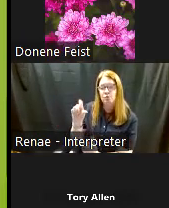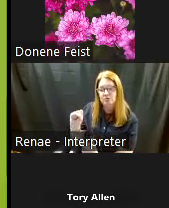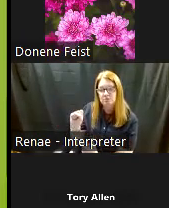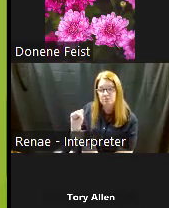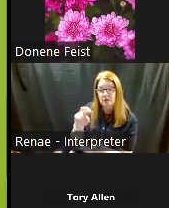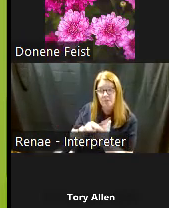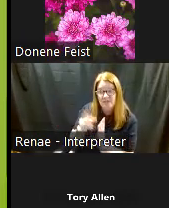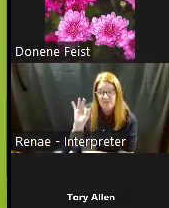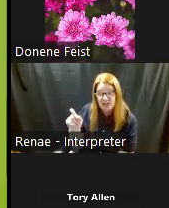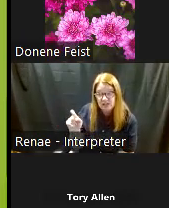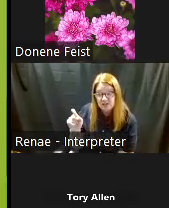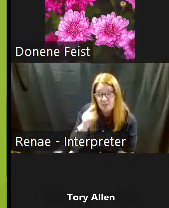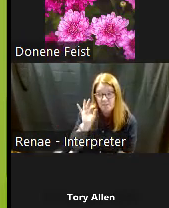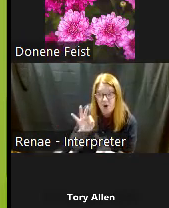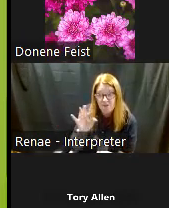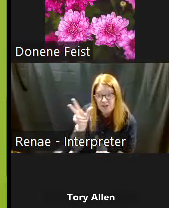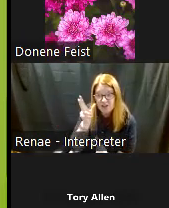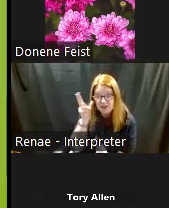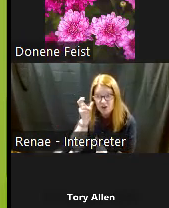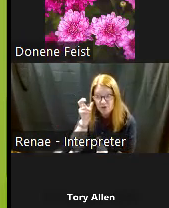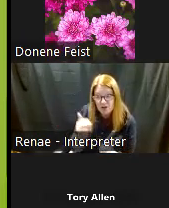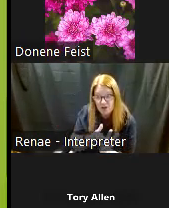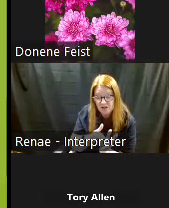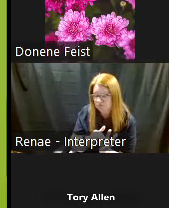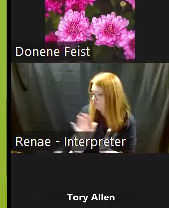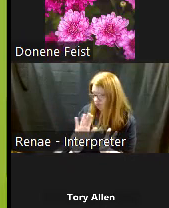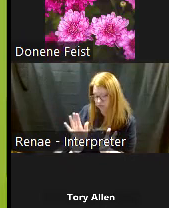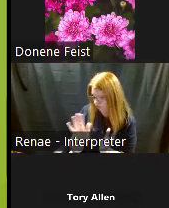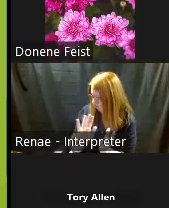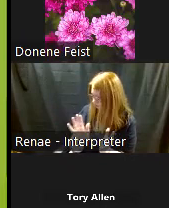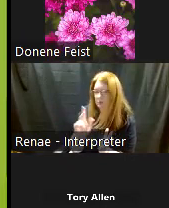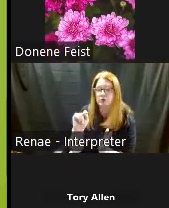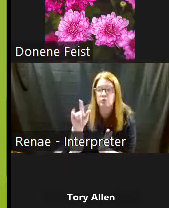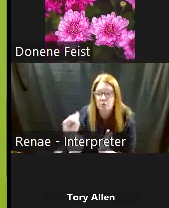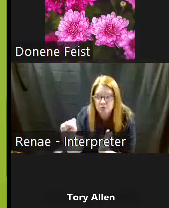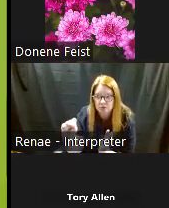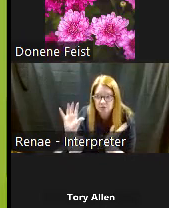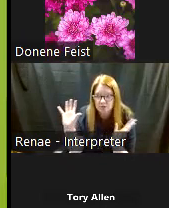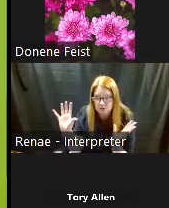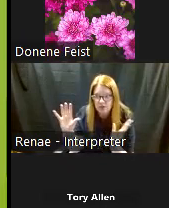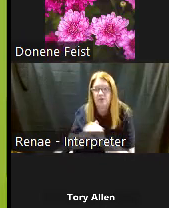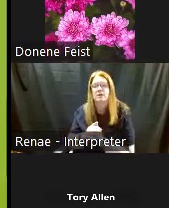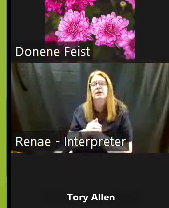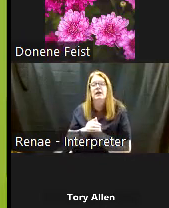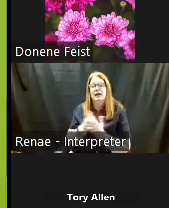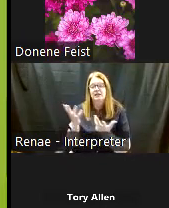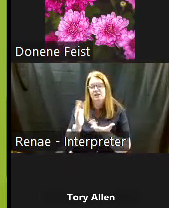is, the less kind of structures we have in that inner ear to use and